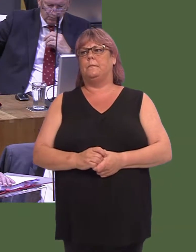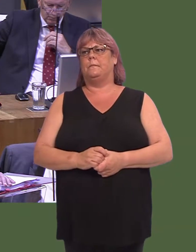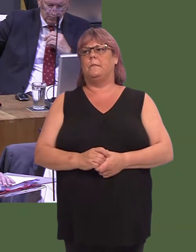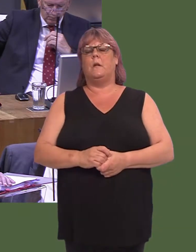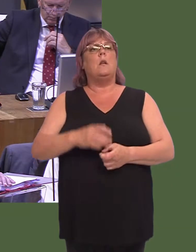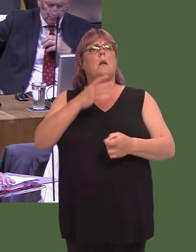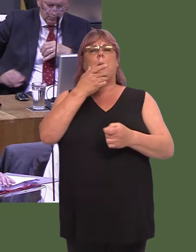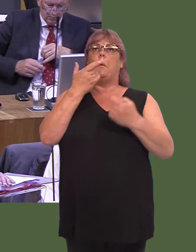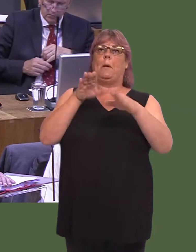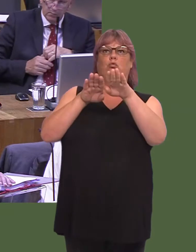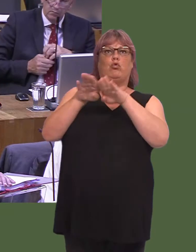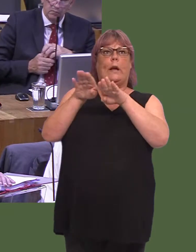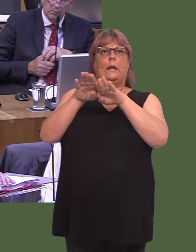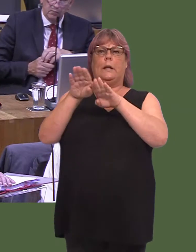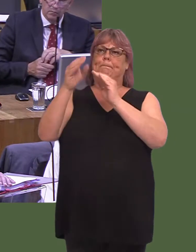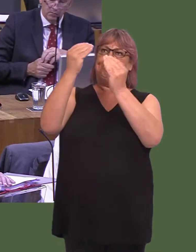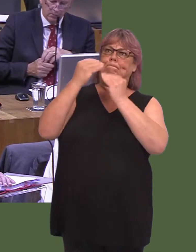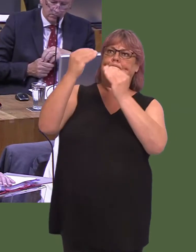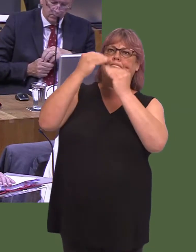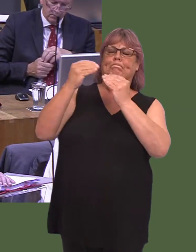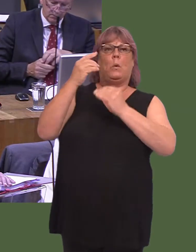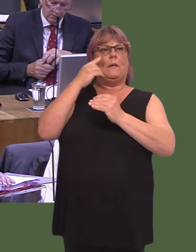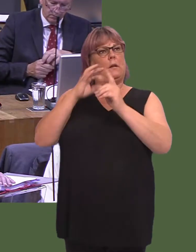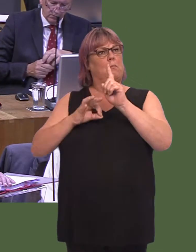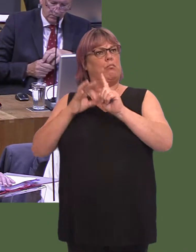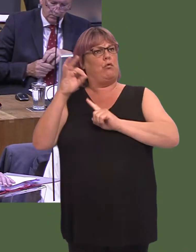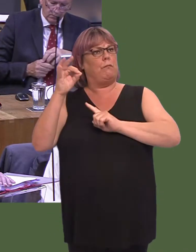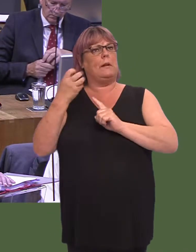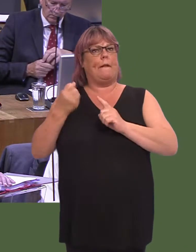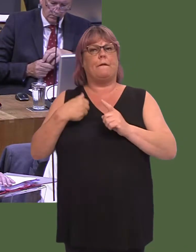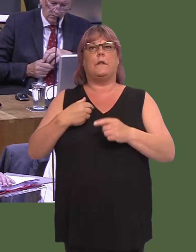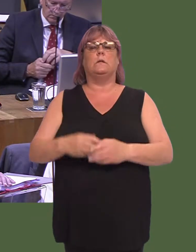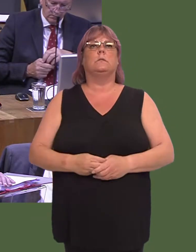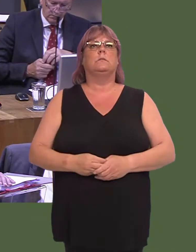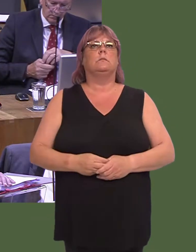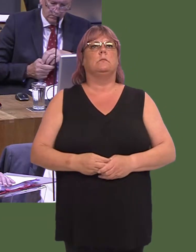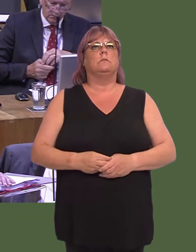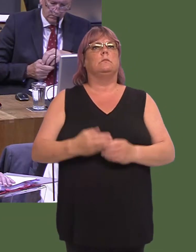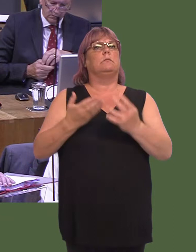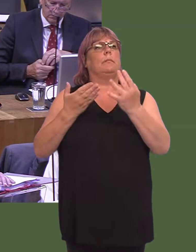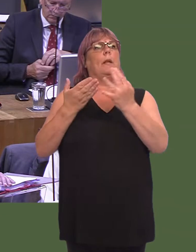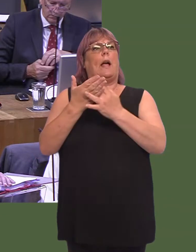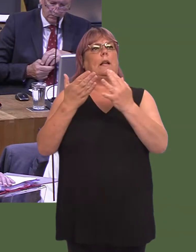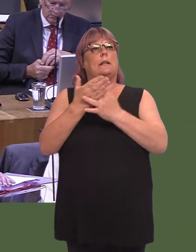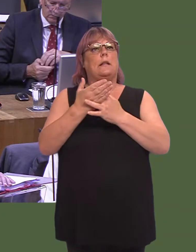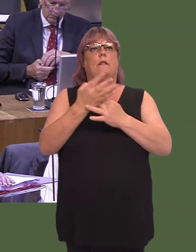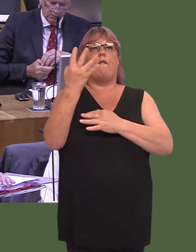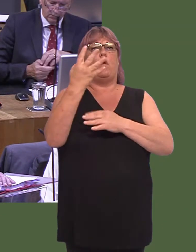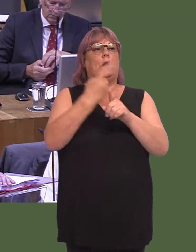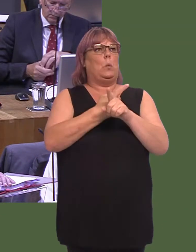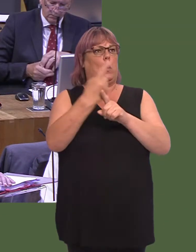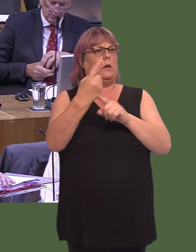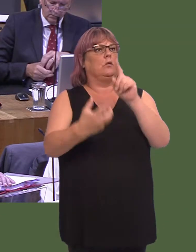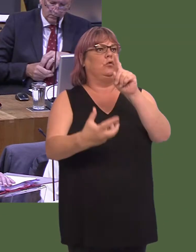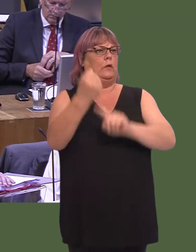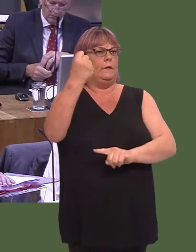in those who come to an end of their training. We know that therapy services operate access within the target